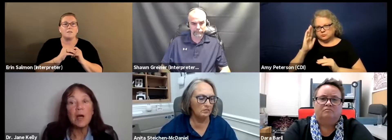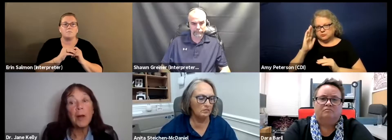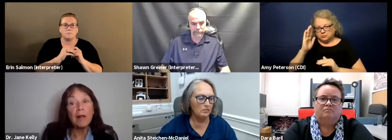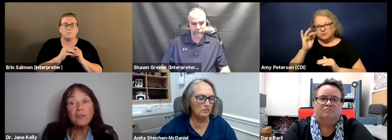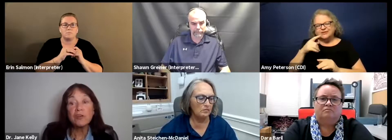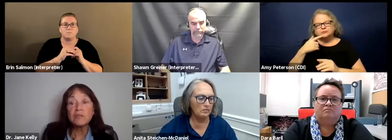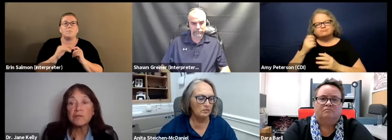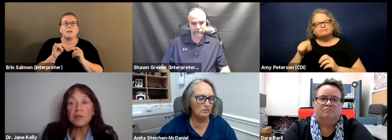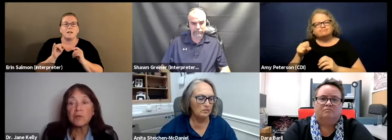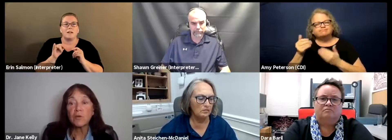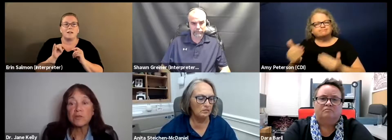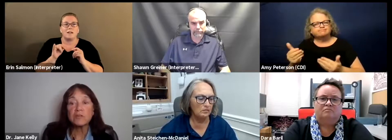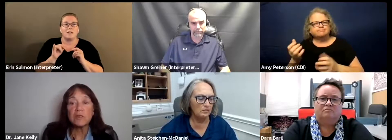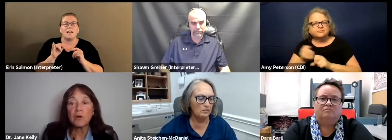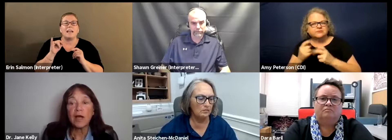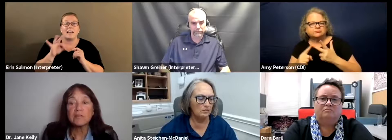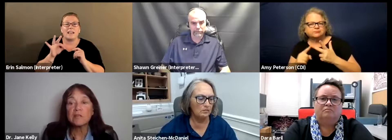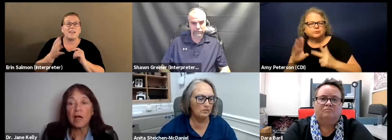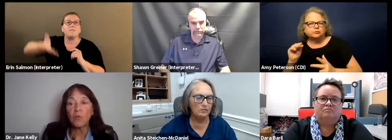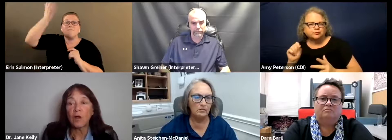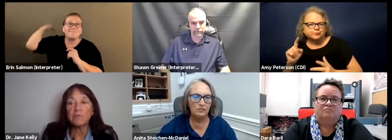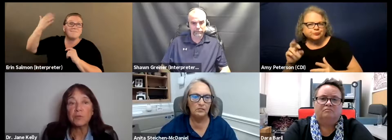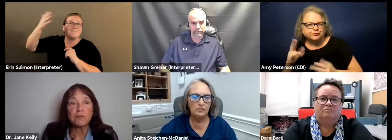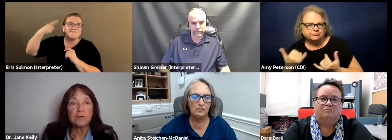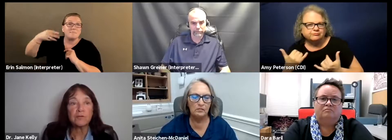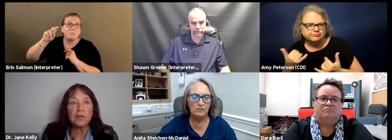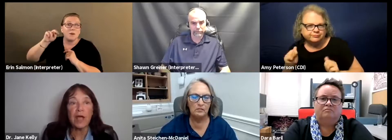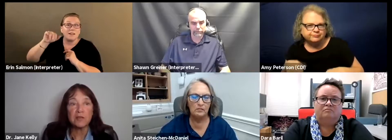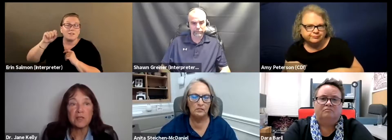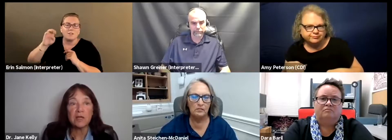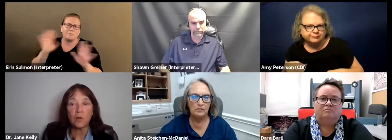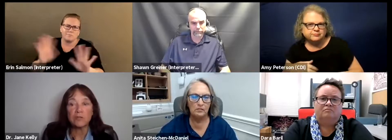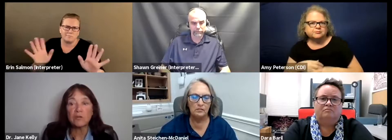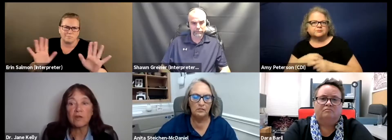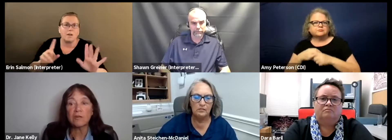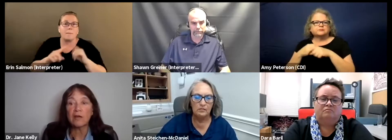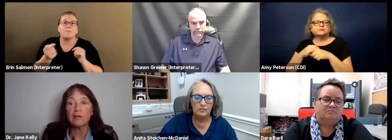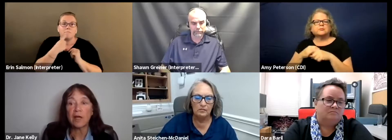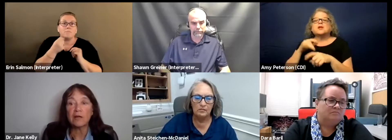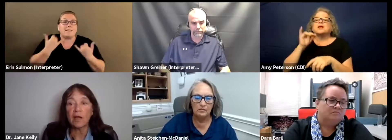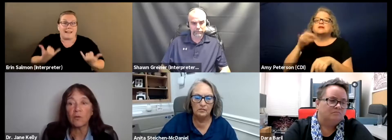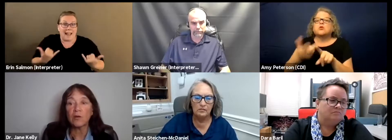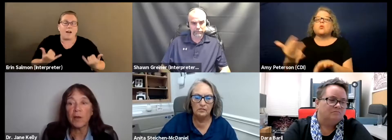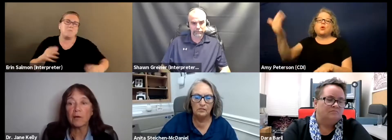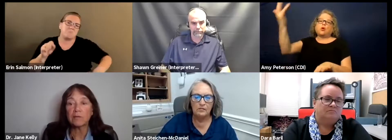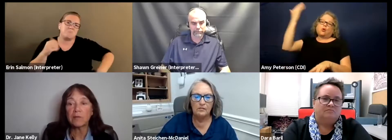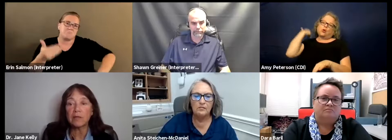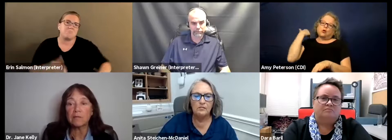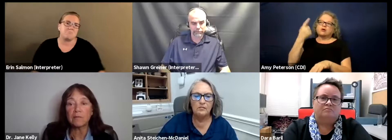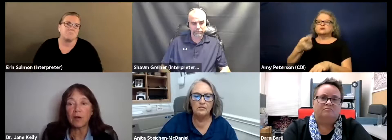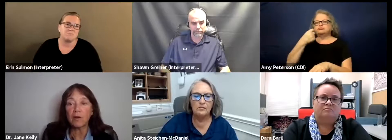I see apologies for some of the questions that were asked. I want people to feel free to ask any question that and not worry